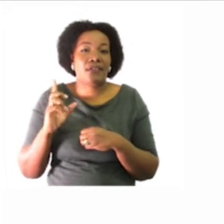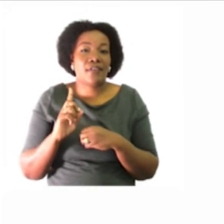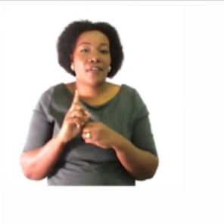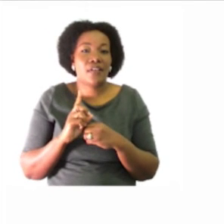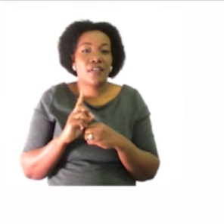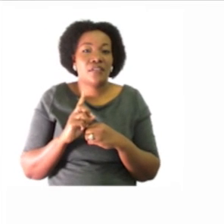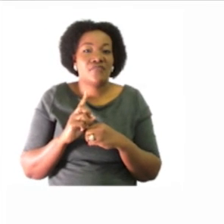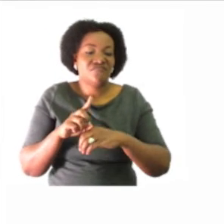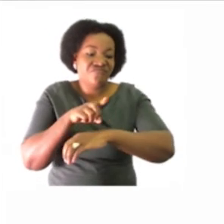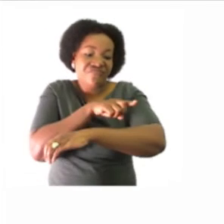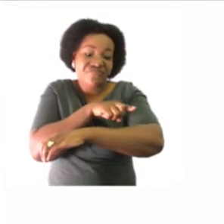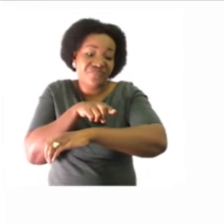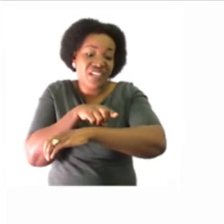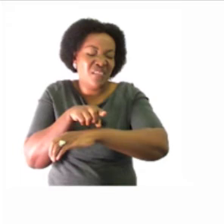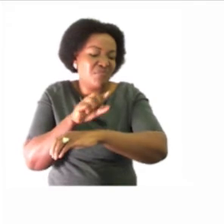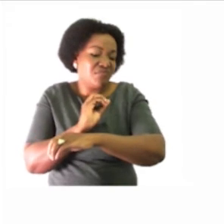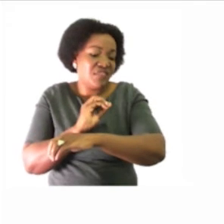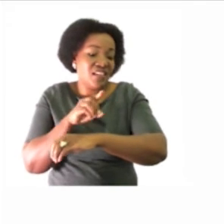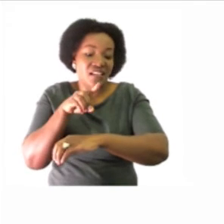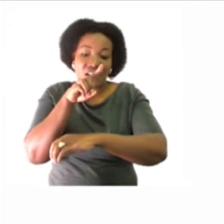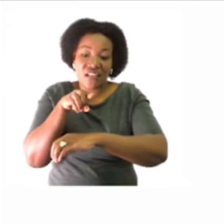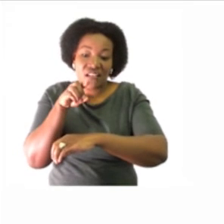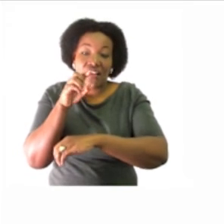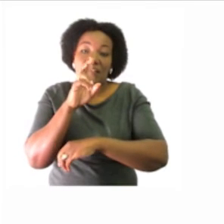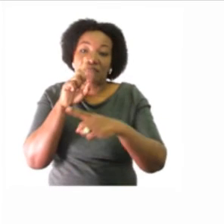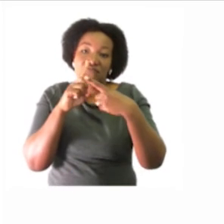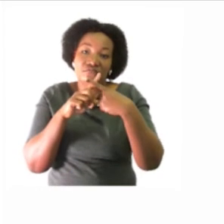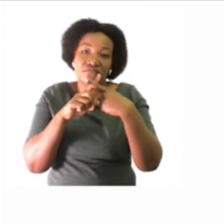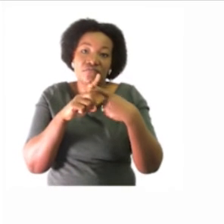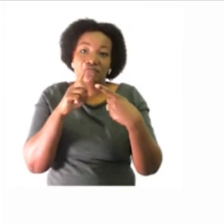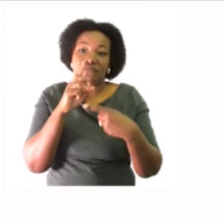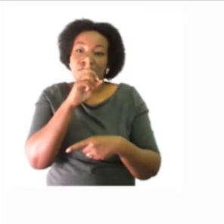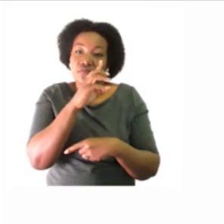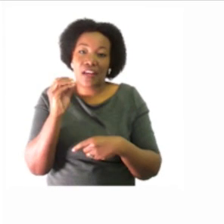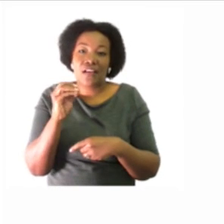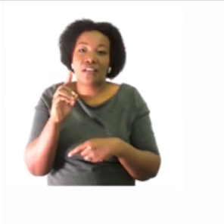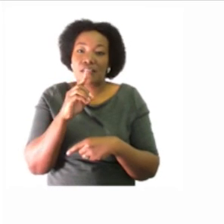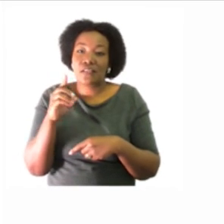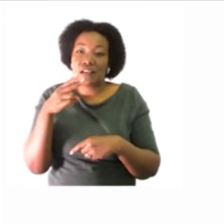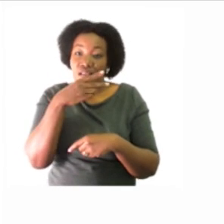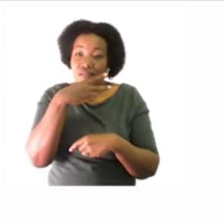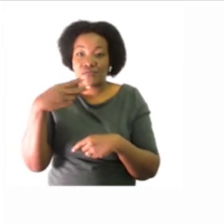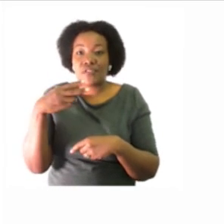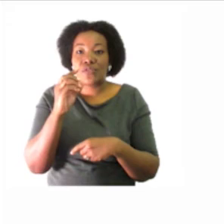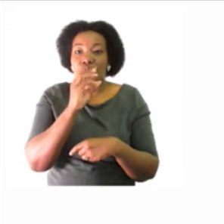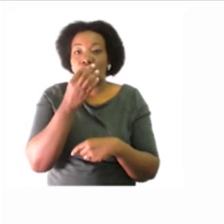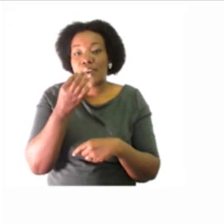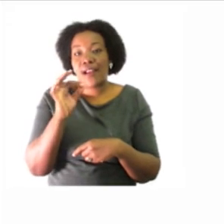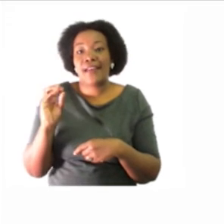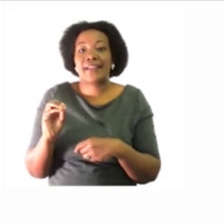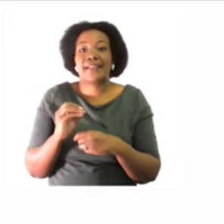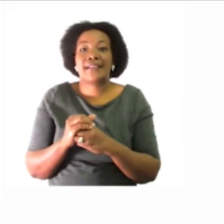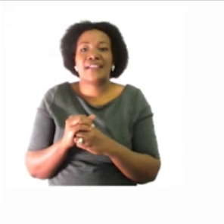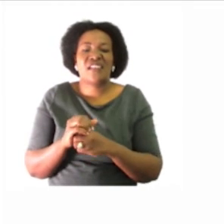it says a number times 10 will give us a total of a 90. So